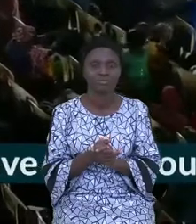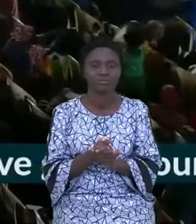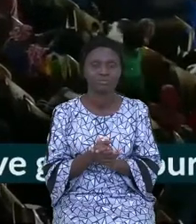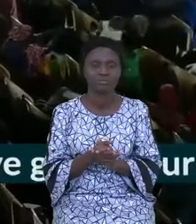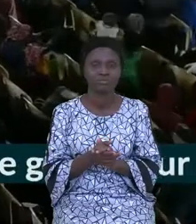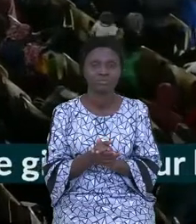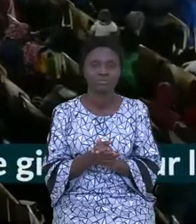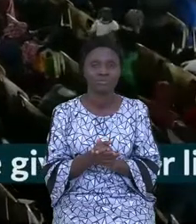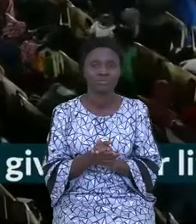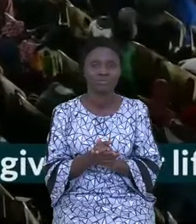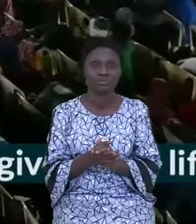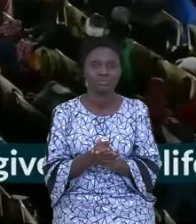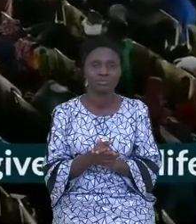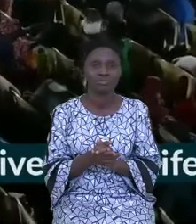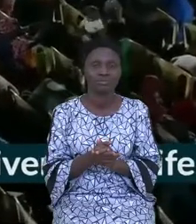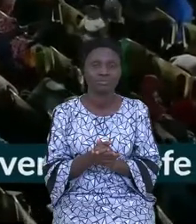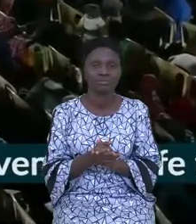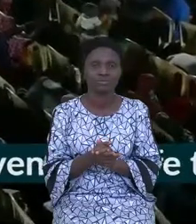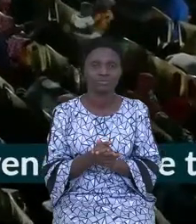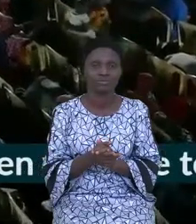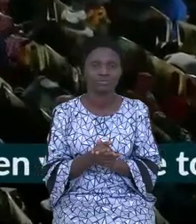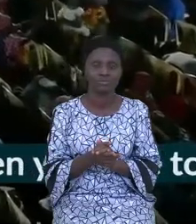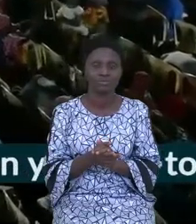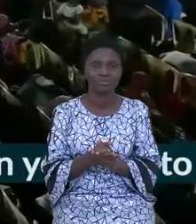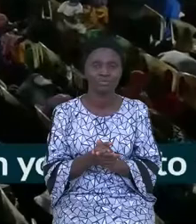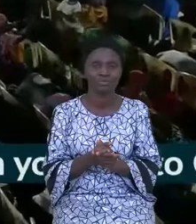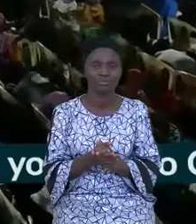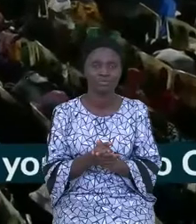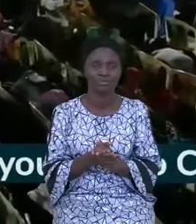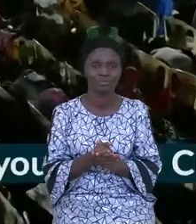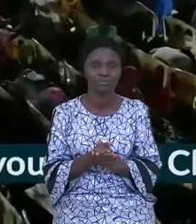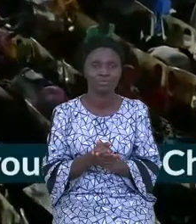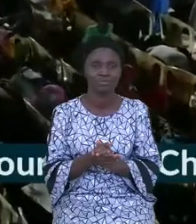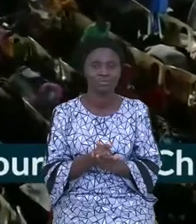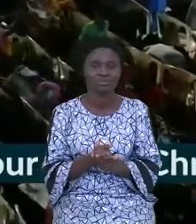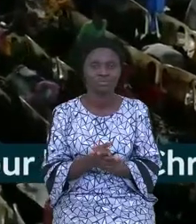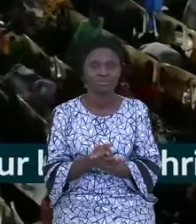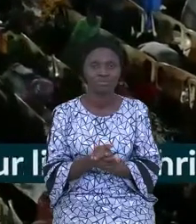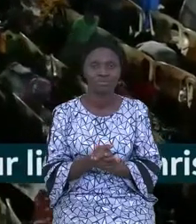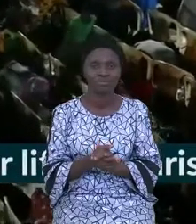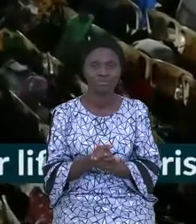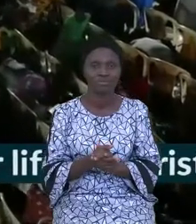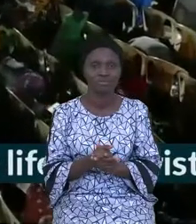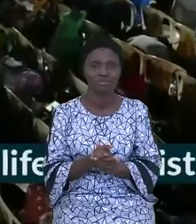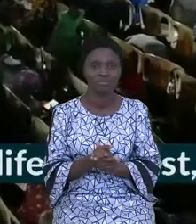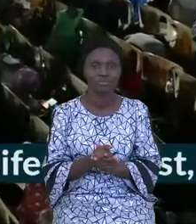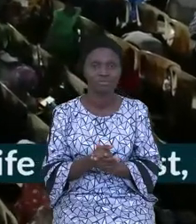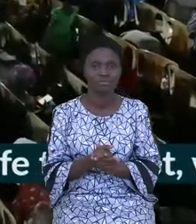Counselors, move around. If you finish one, move to the next person. And be fast about